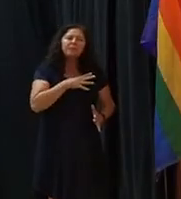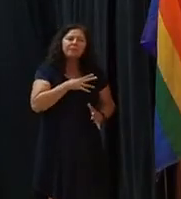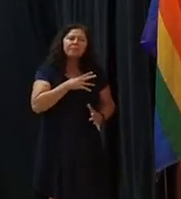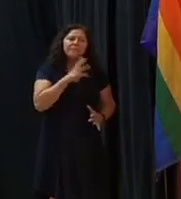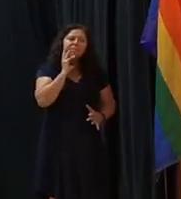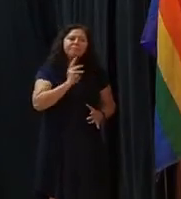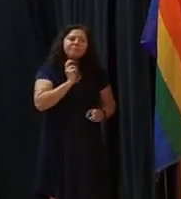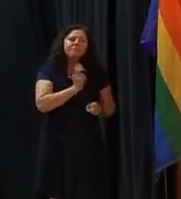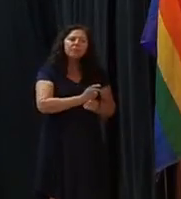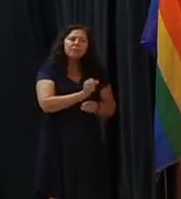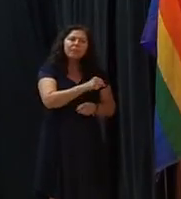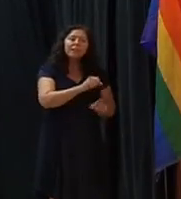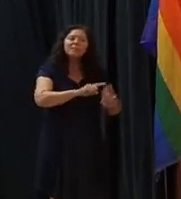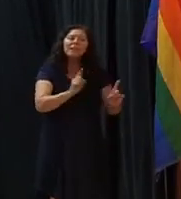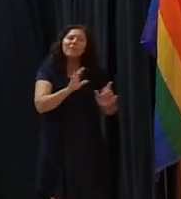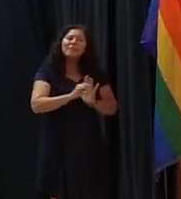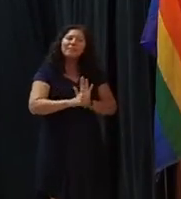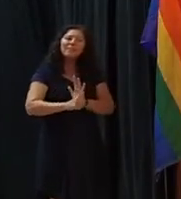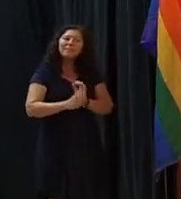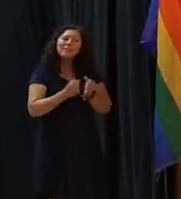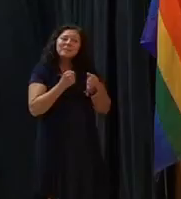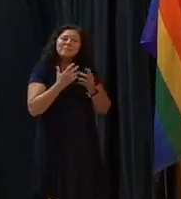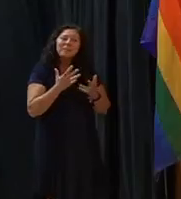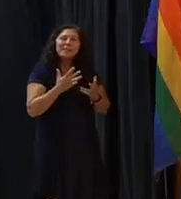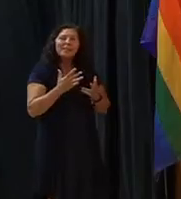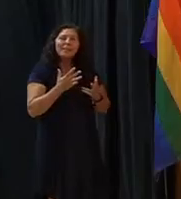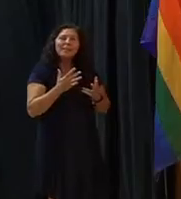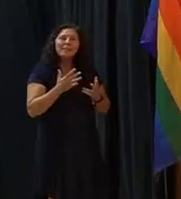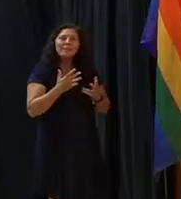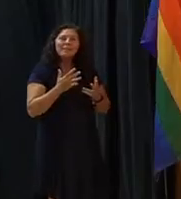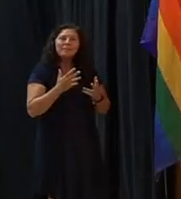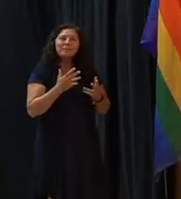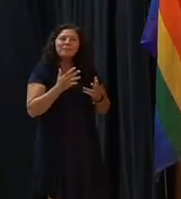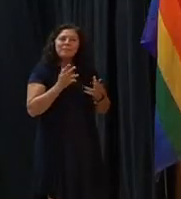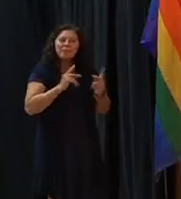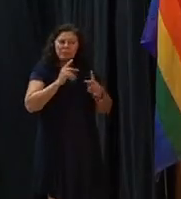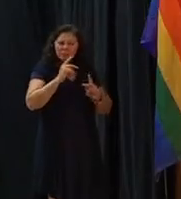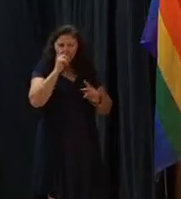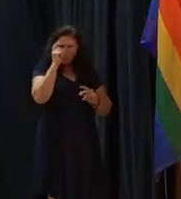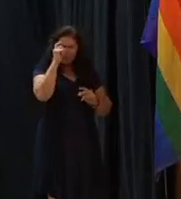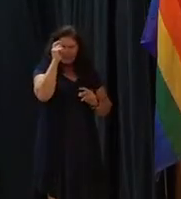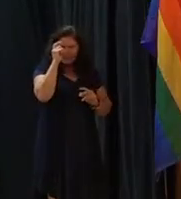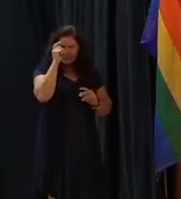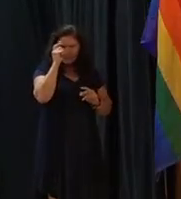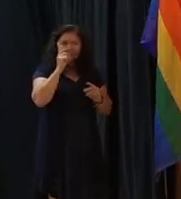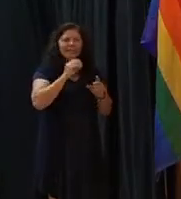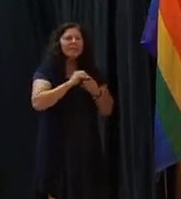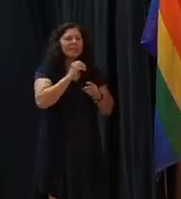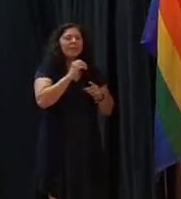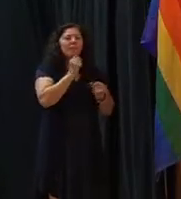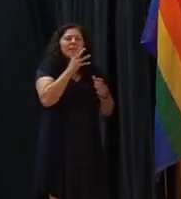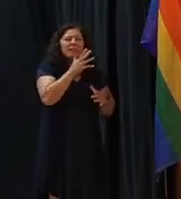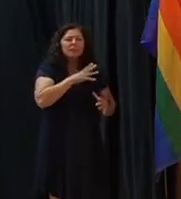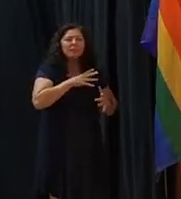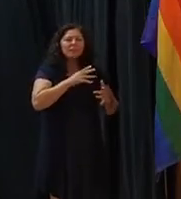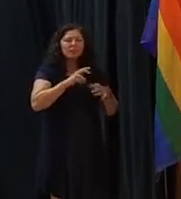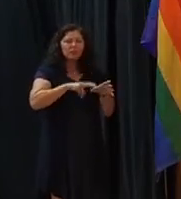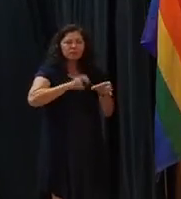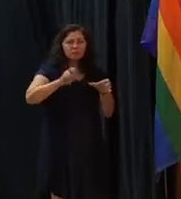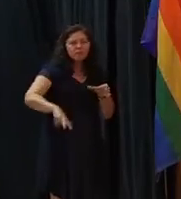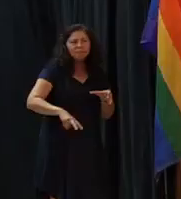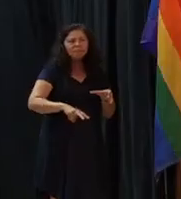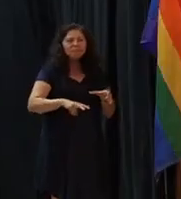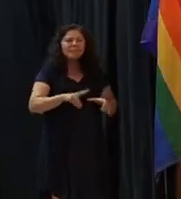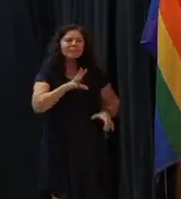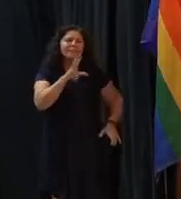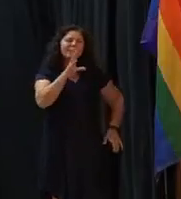have to highlight that there are a lot of emerging voices in India of women who are coming out and who are speaking out